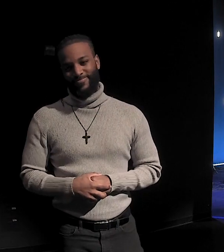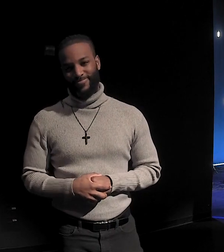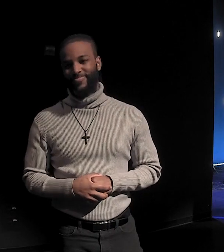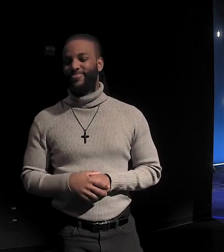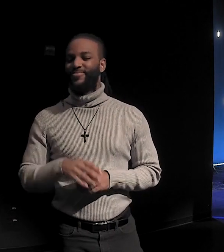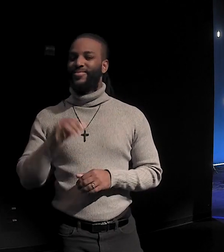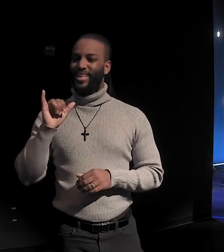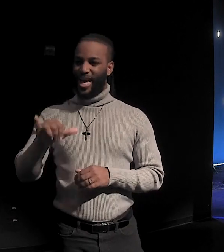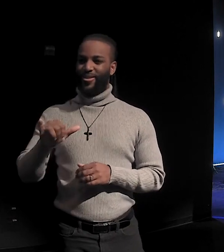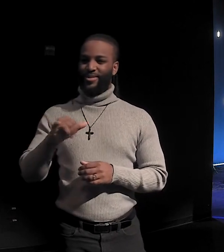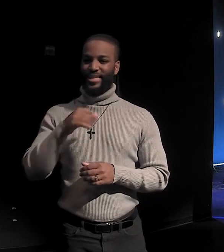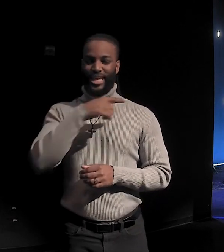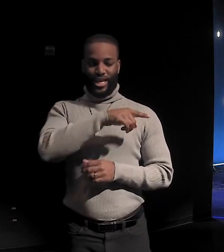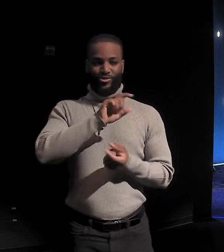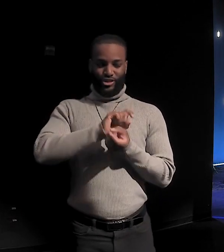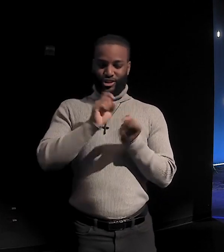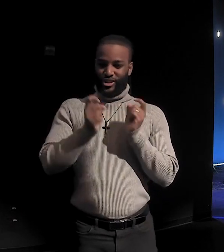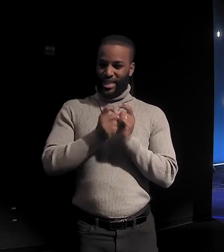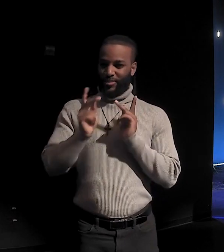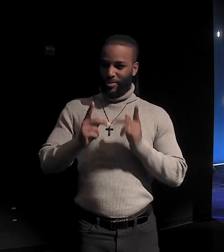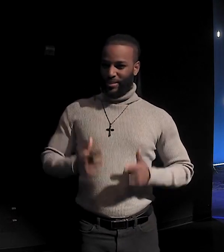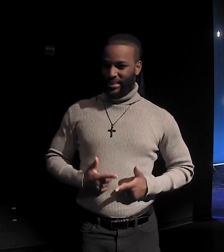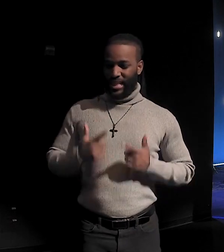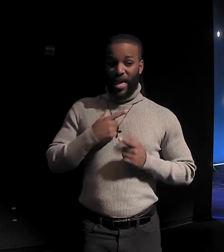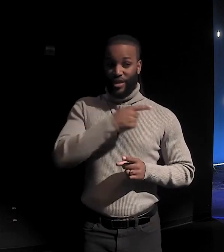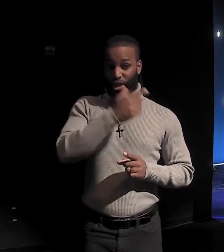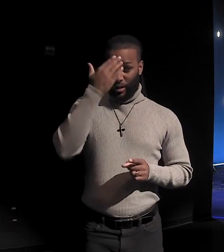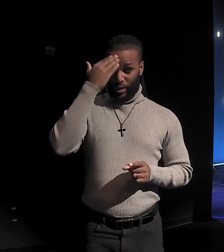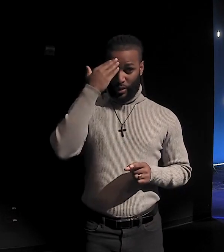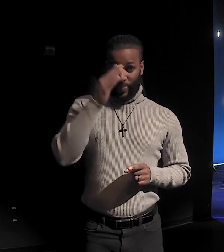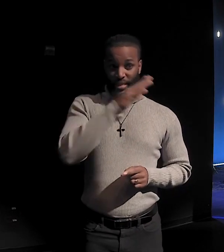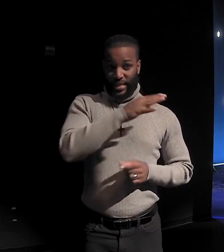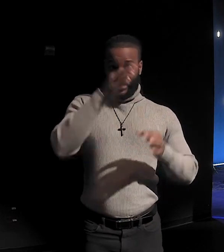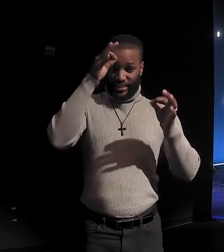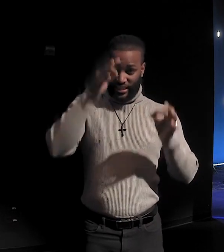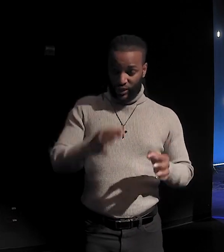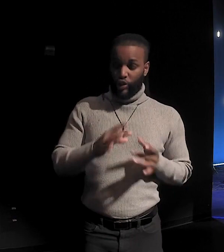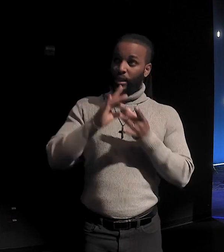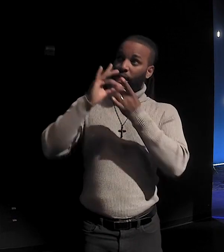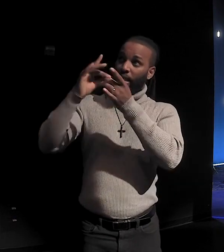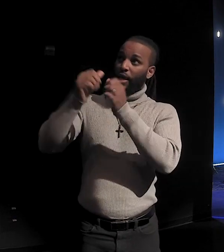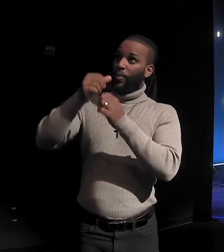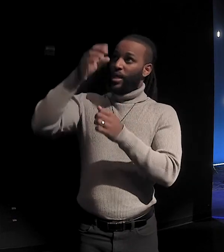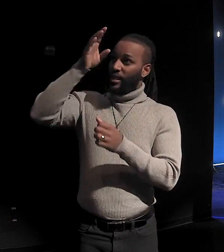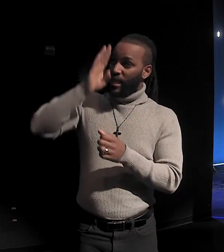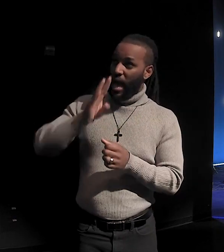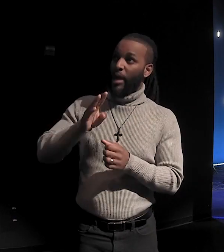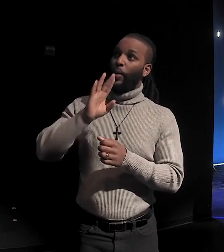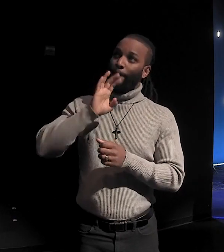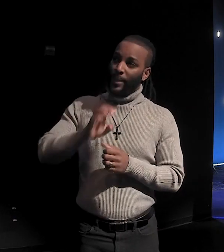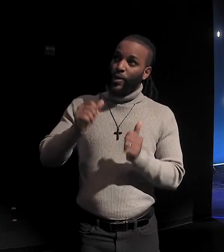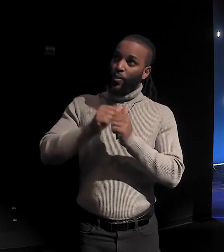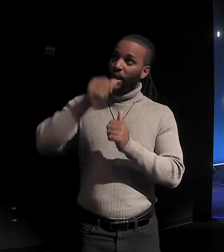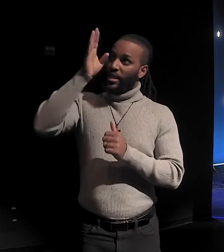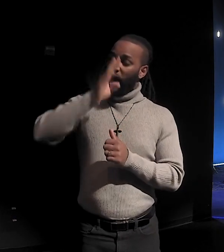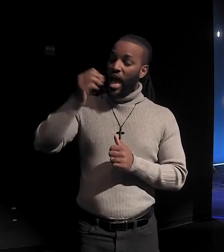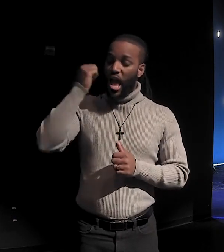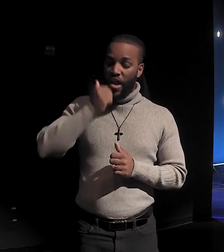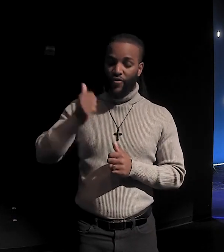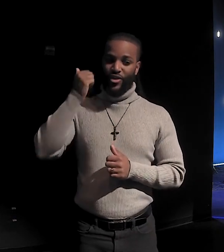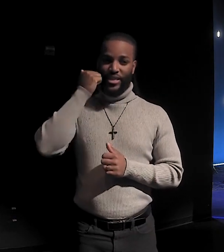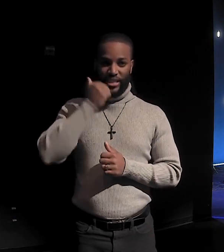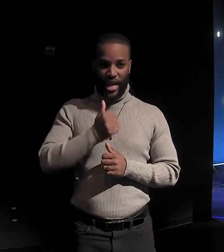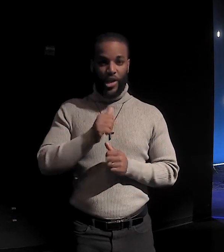It was making a change, and he knew it was a decision to connect with the Father, with God, to be with God every day that resulted in